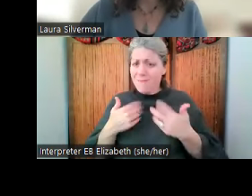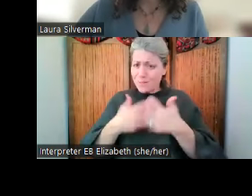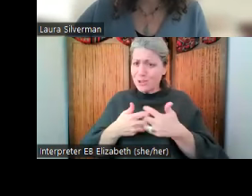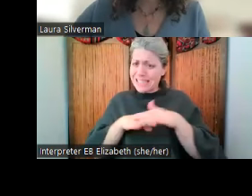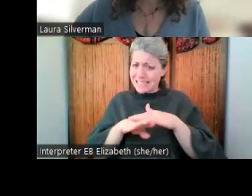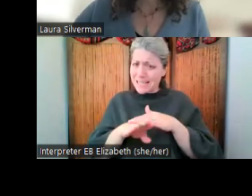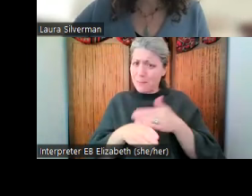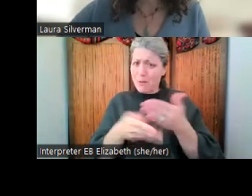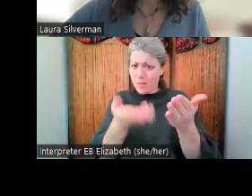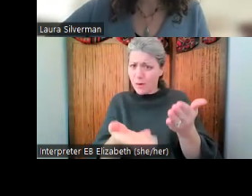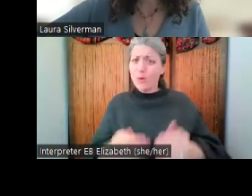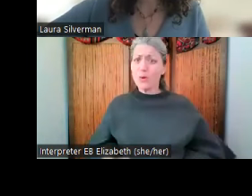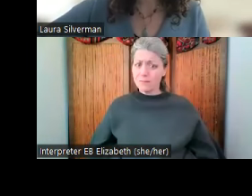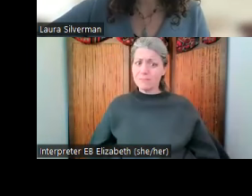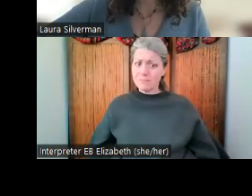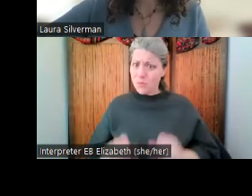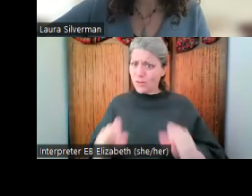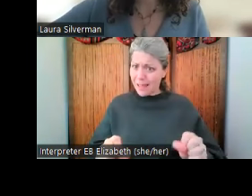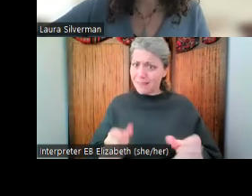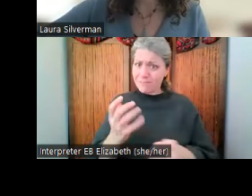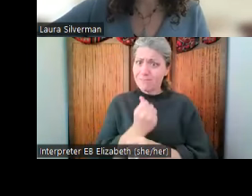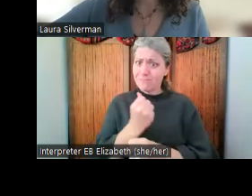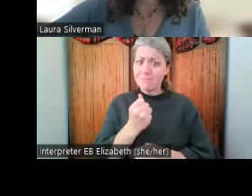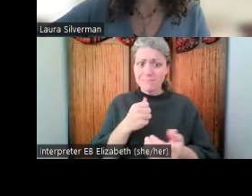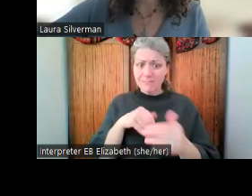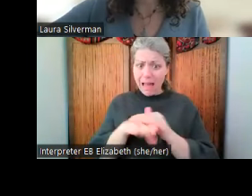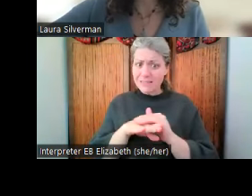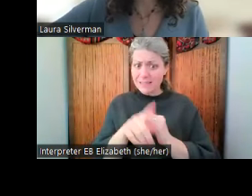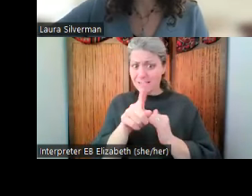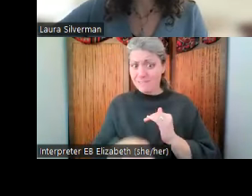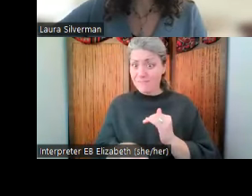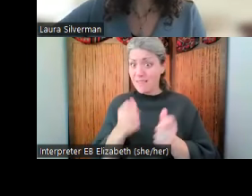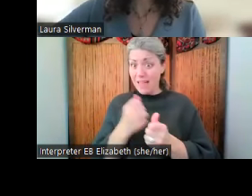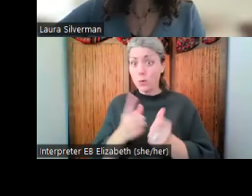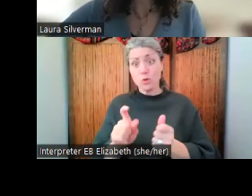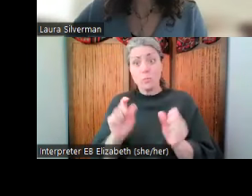at polling places and should be available to everyone.